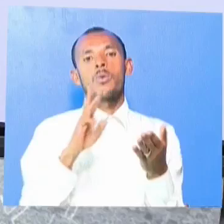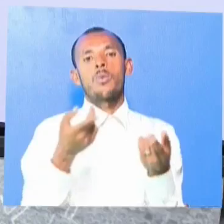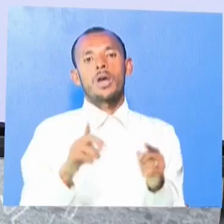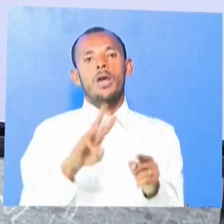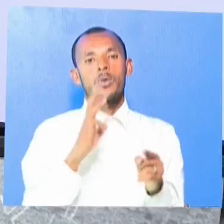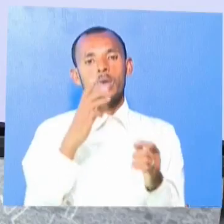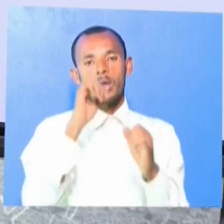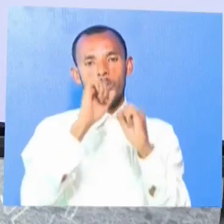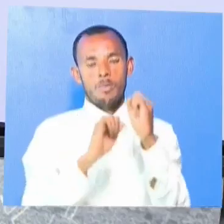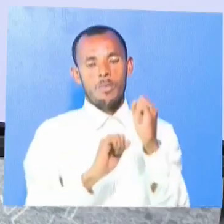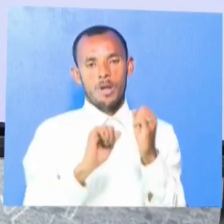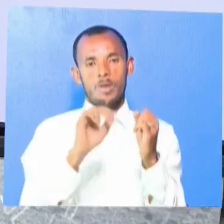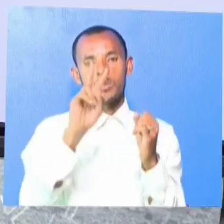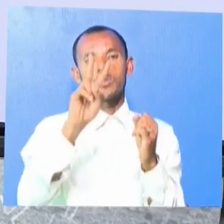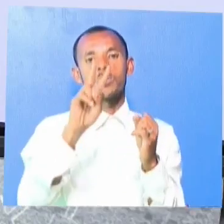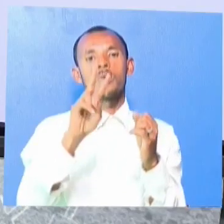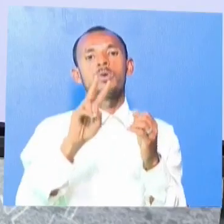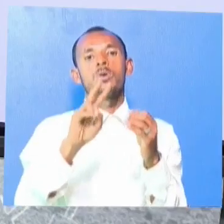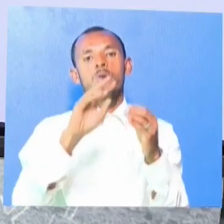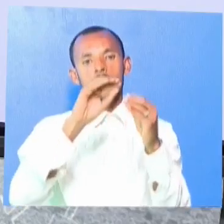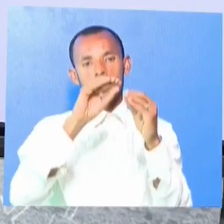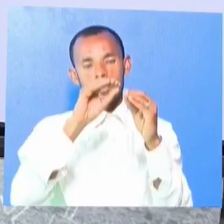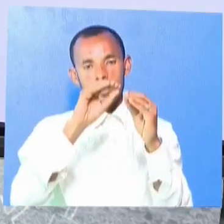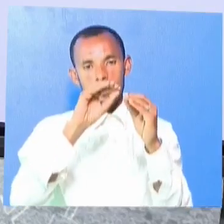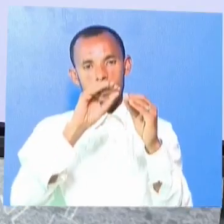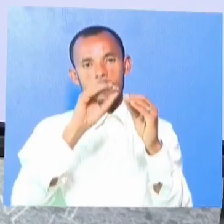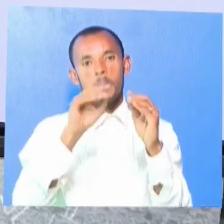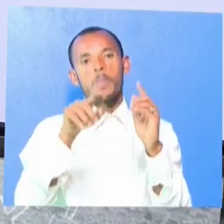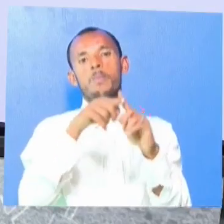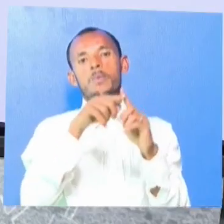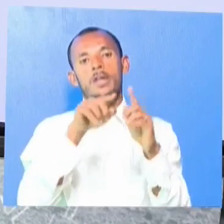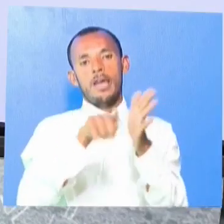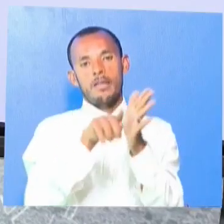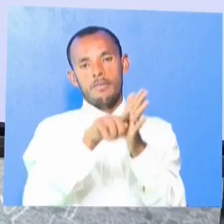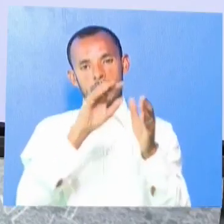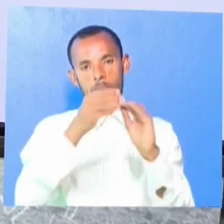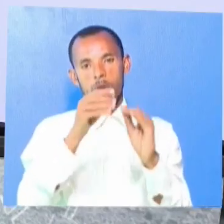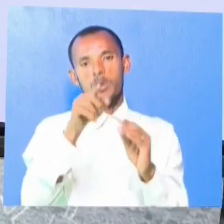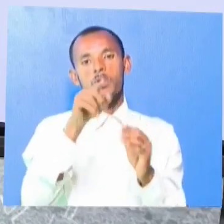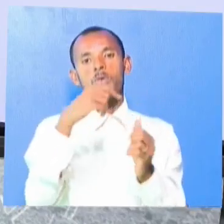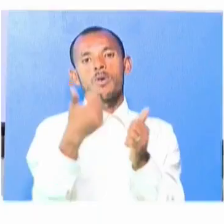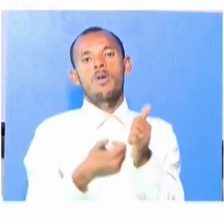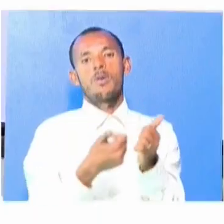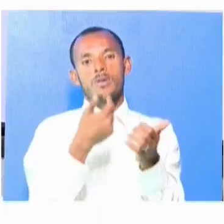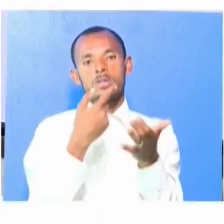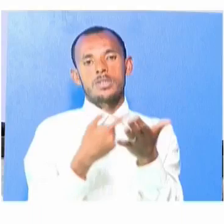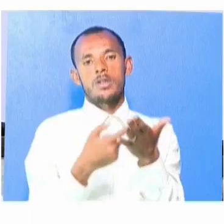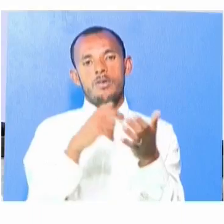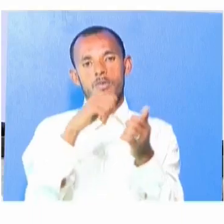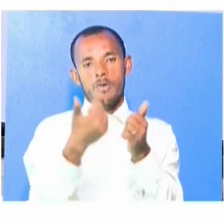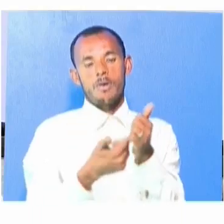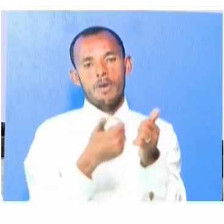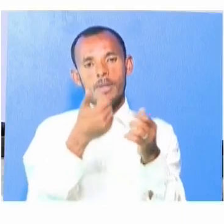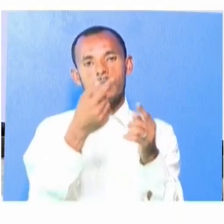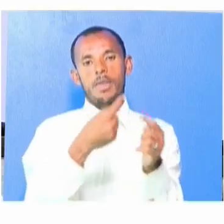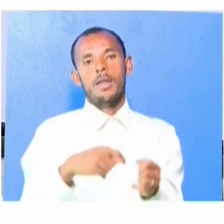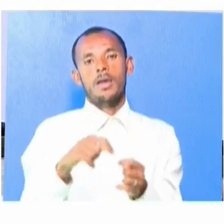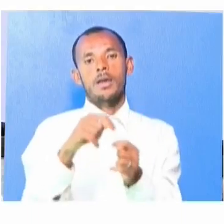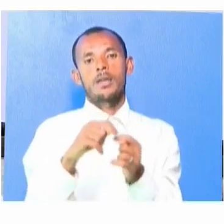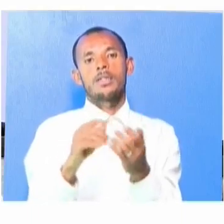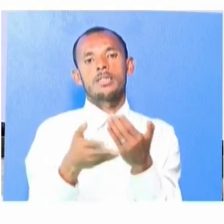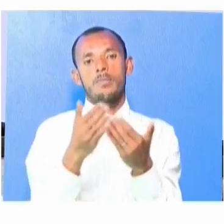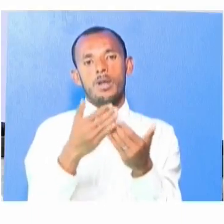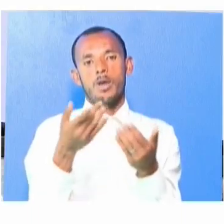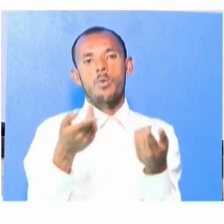negative numbers, you can follow the following technique. Look, simply compare, when you